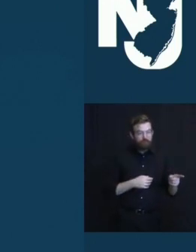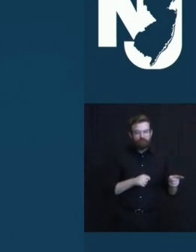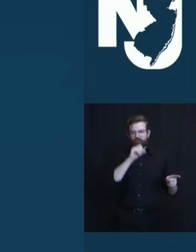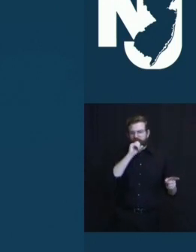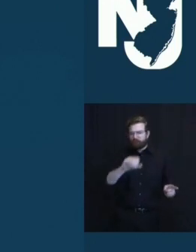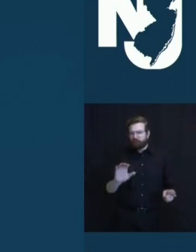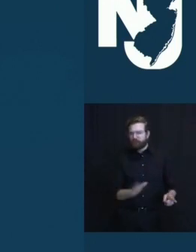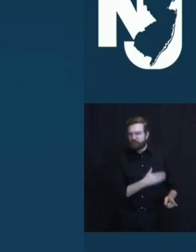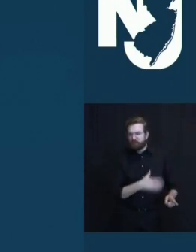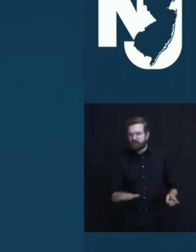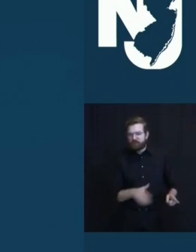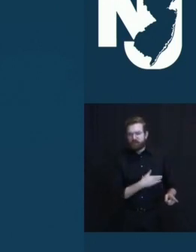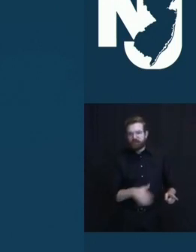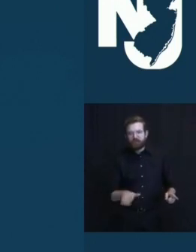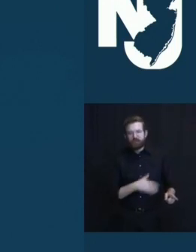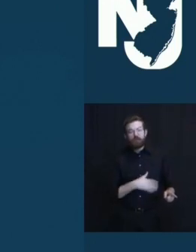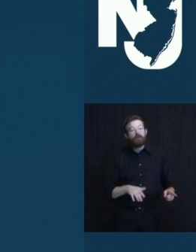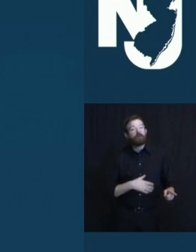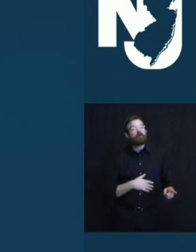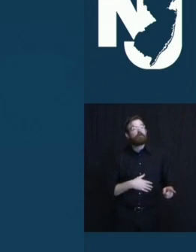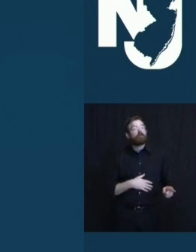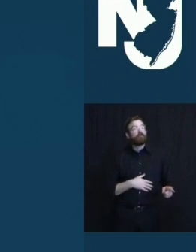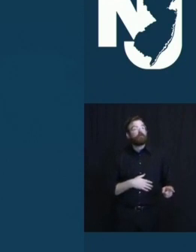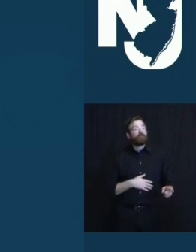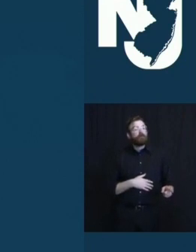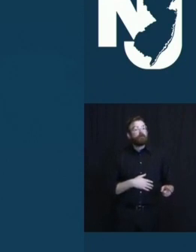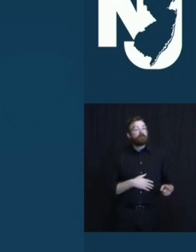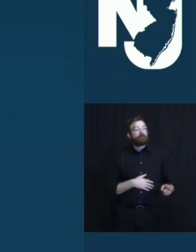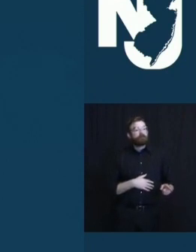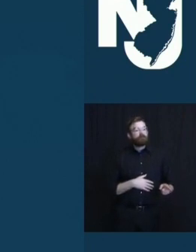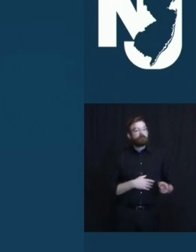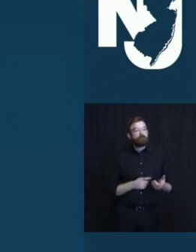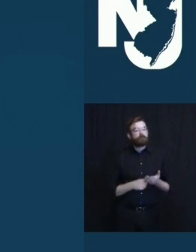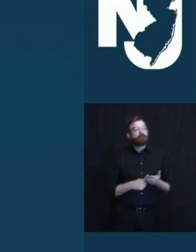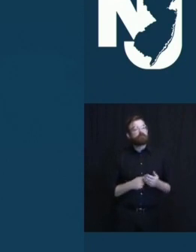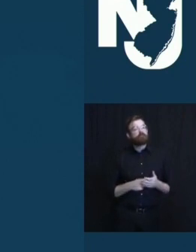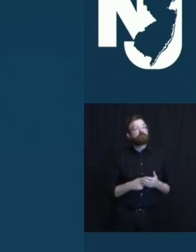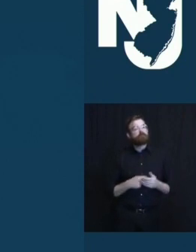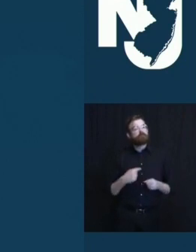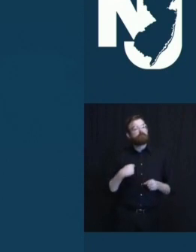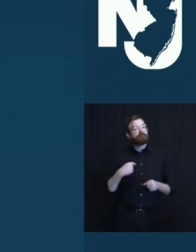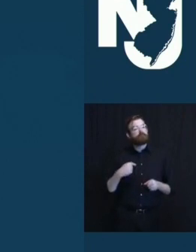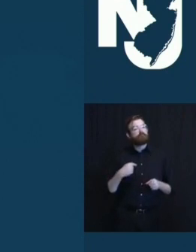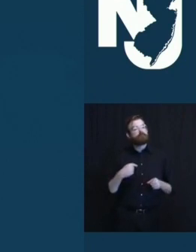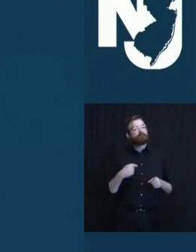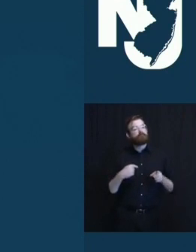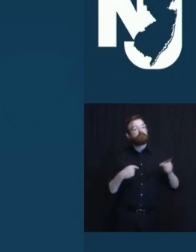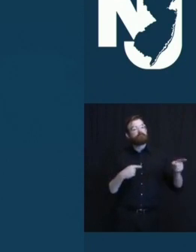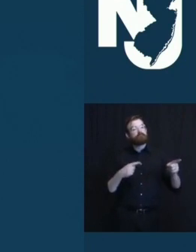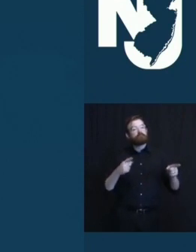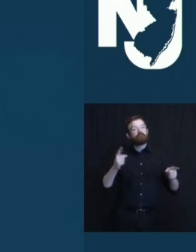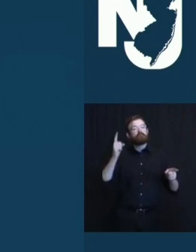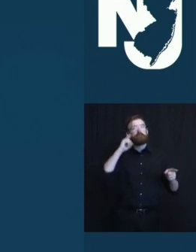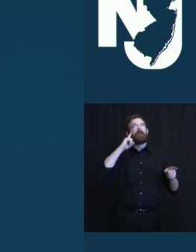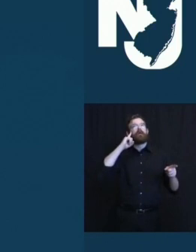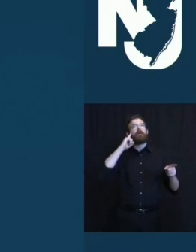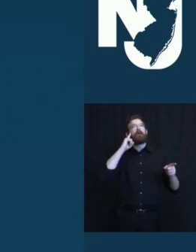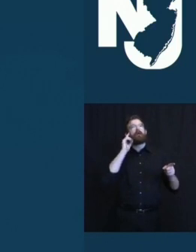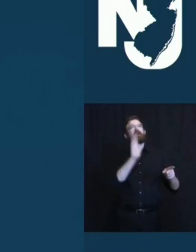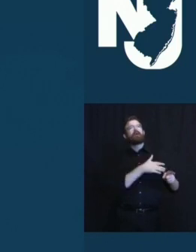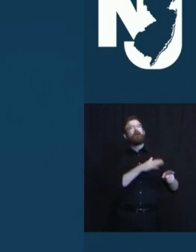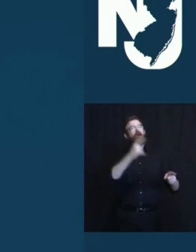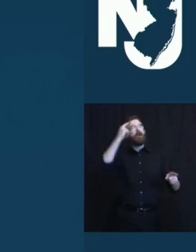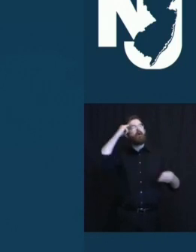only 65 years old. He lived life in the words of his favorite song, I Did It My Way, written by Paul Anka